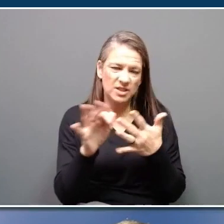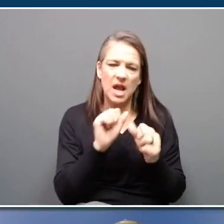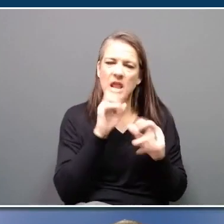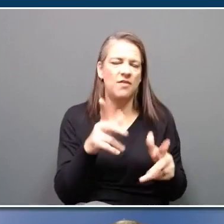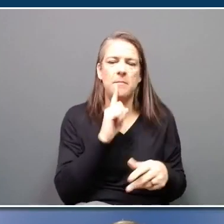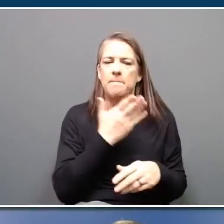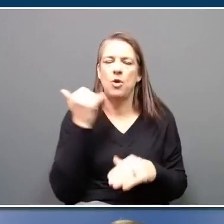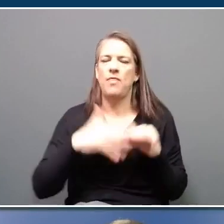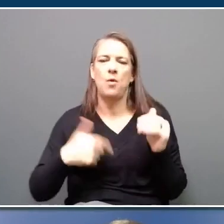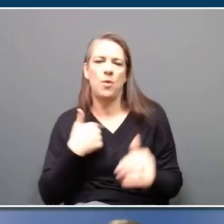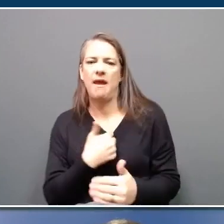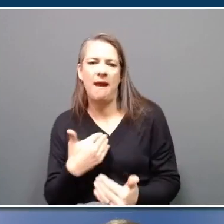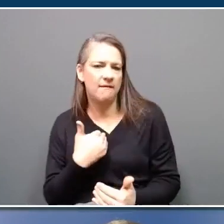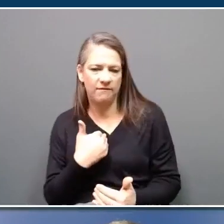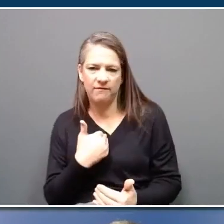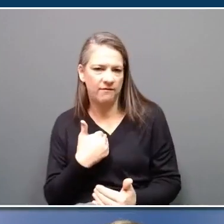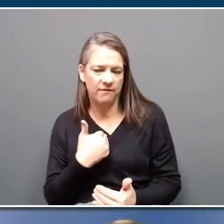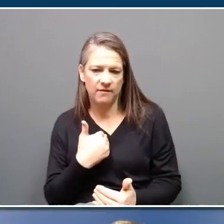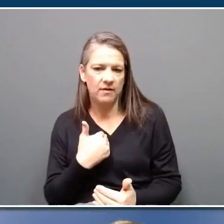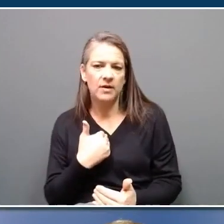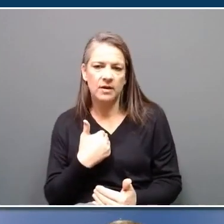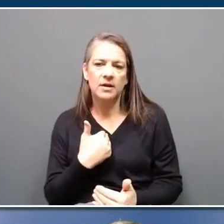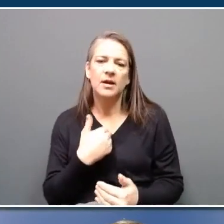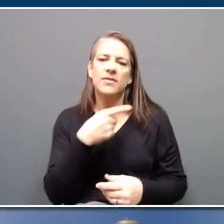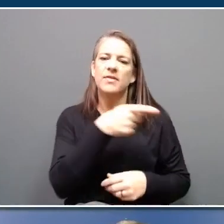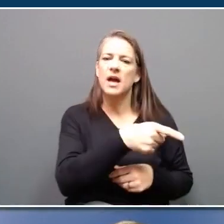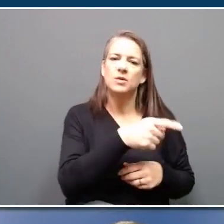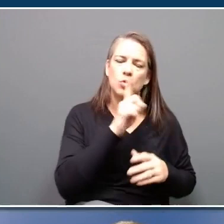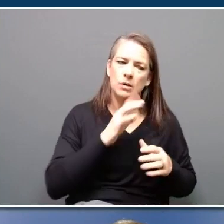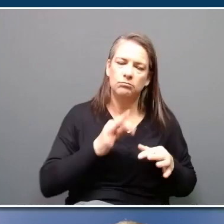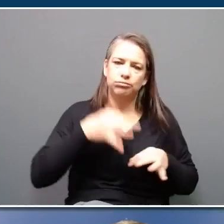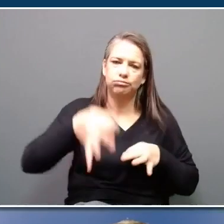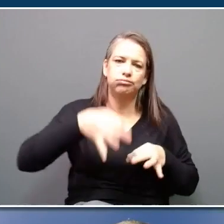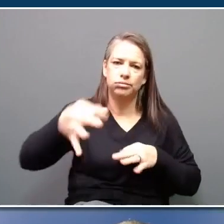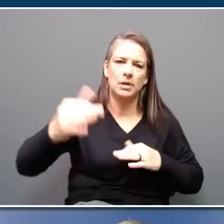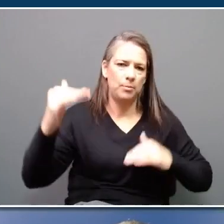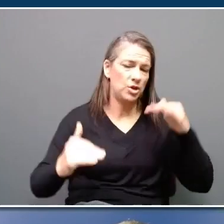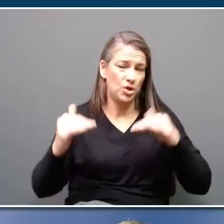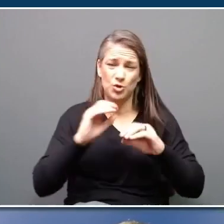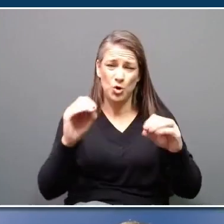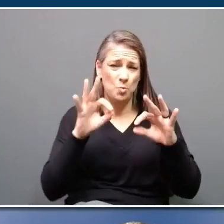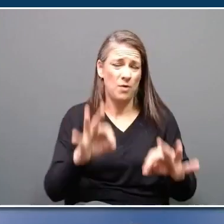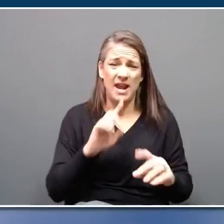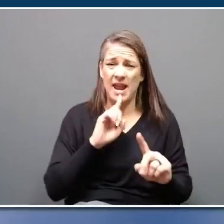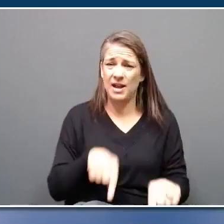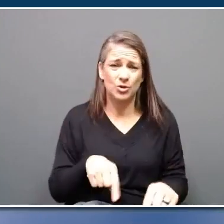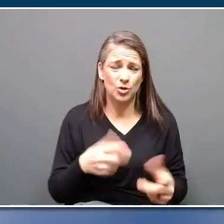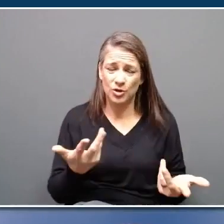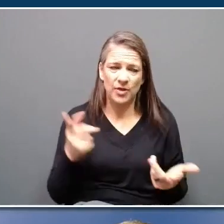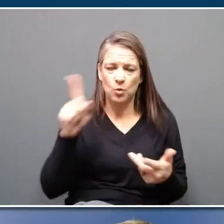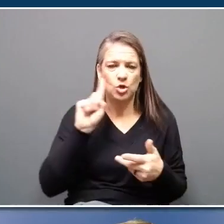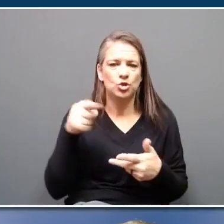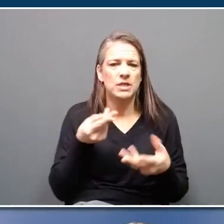have. It'll push off addressing compression that much longer. And I can tell you there's no perfect answer to it. They're just going to spend $1